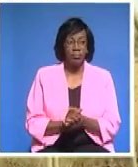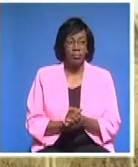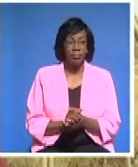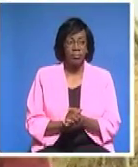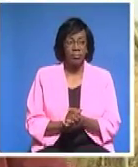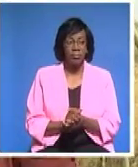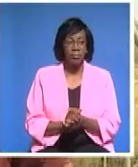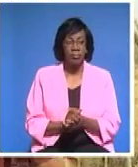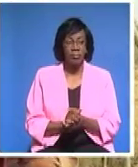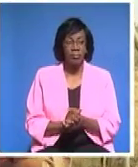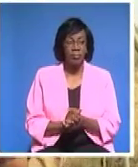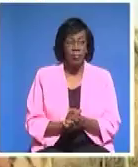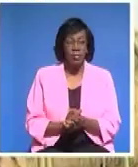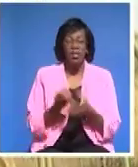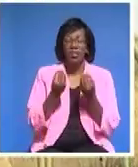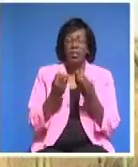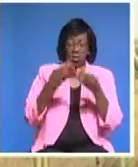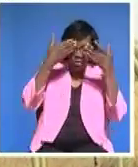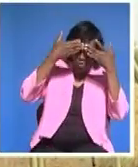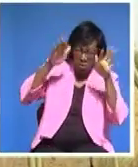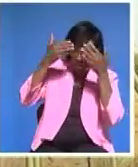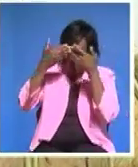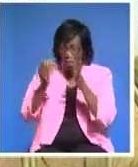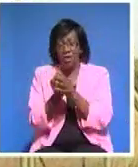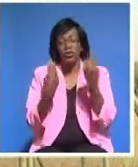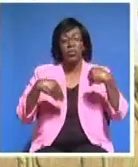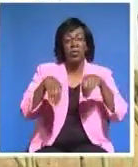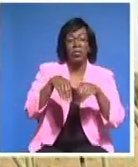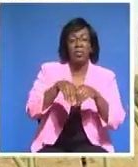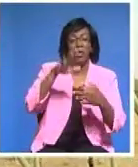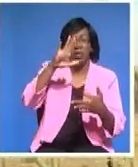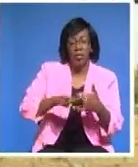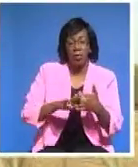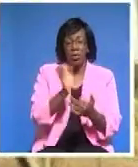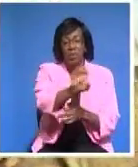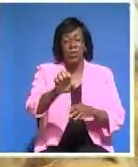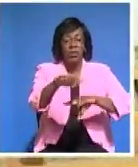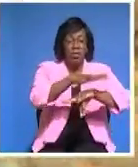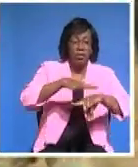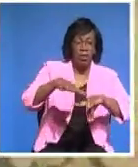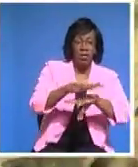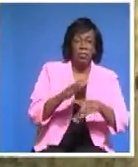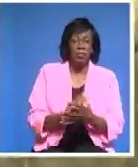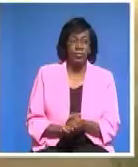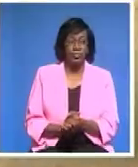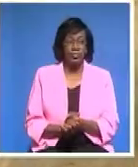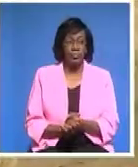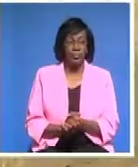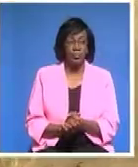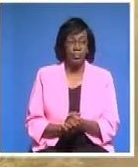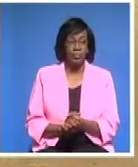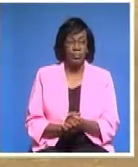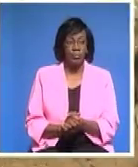awareness to be done regarding farmers' attitude towards this species in order to develop realistic and